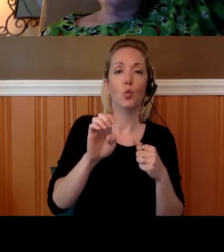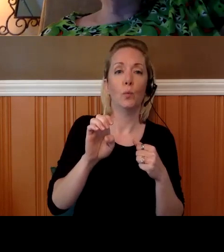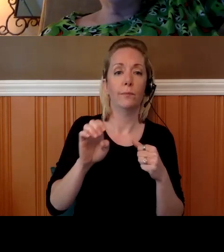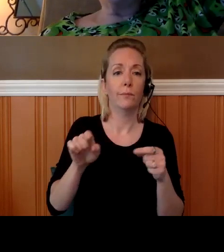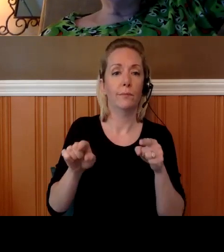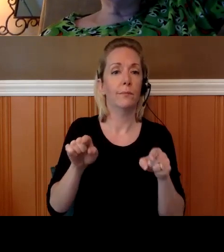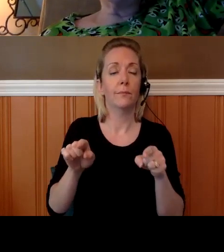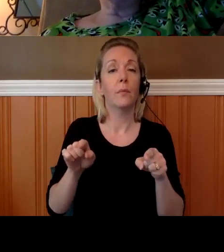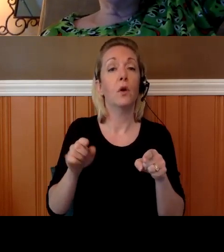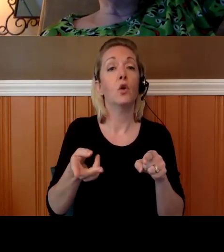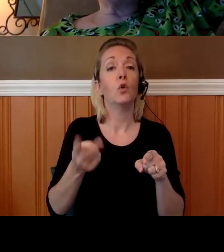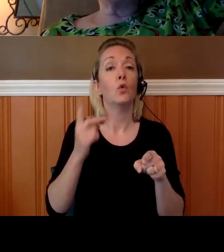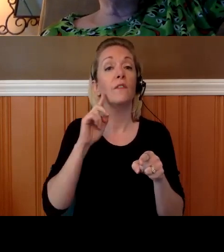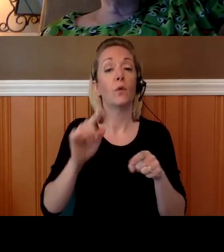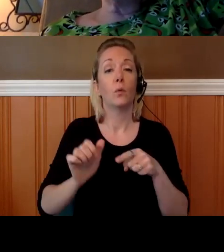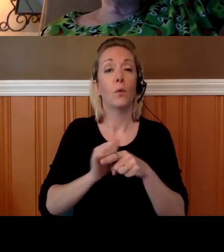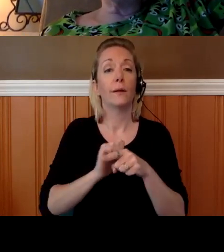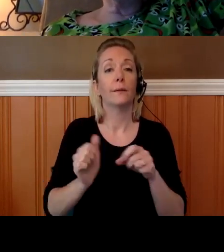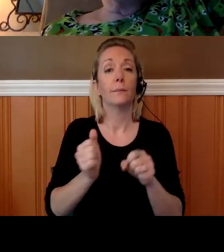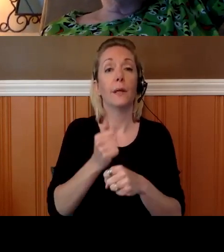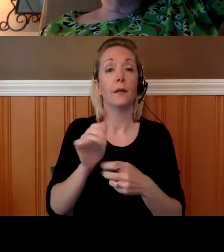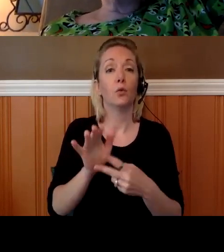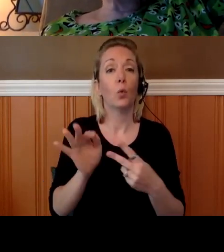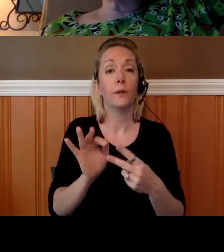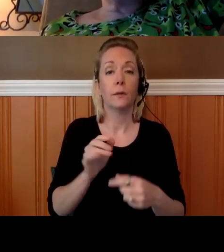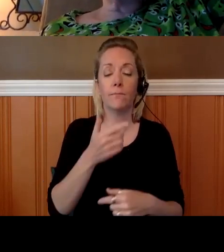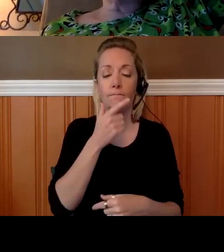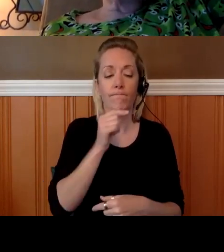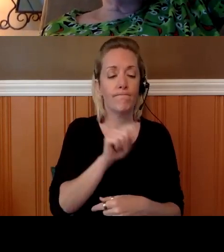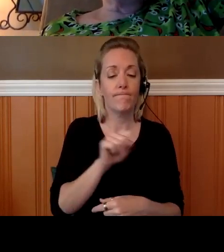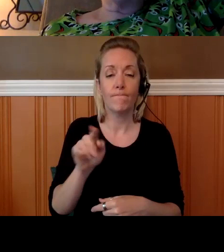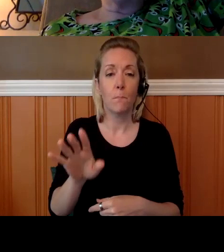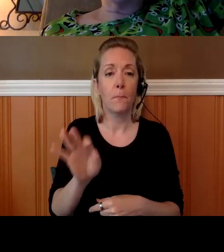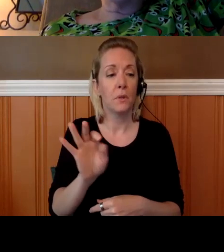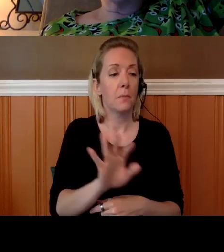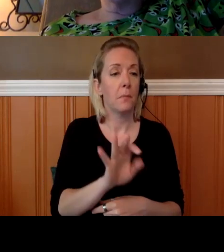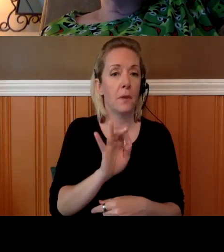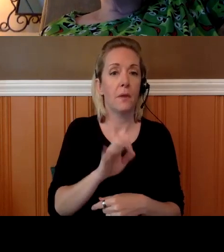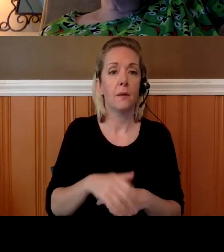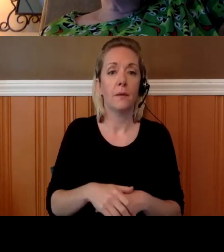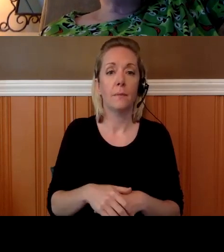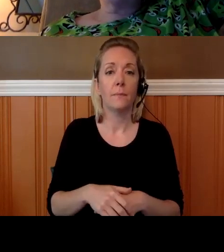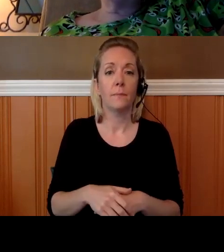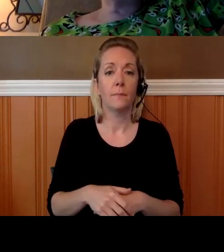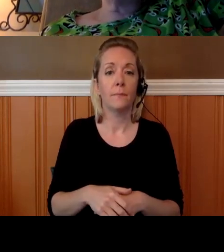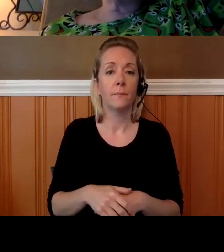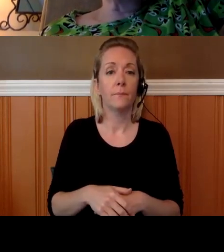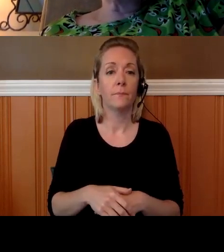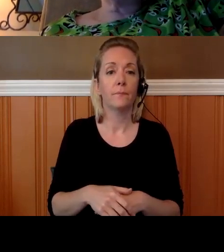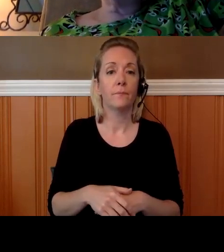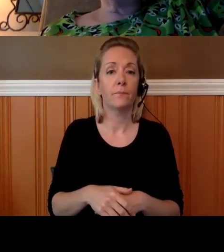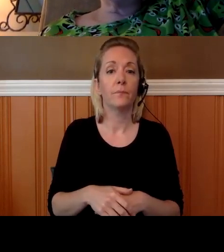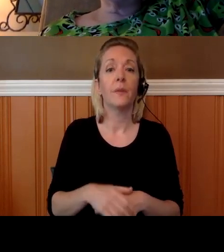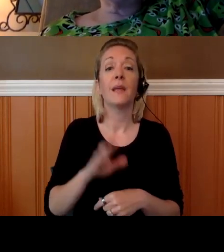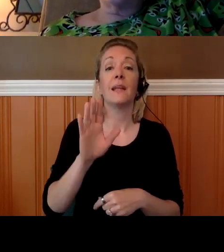I left this in because I want you to see when we start with photos, you cannot put